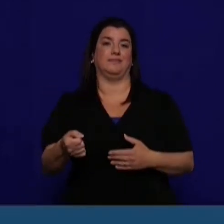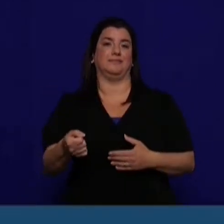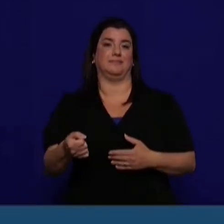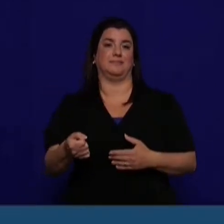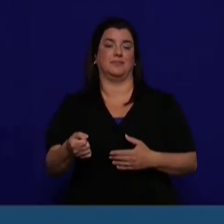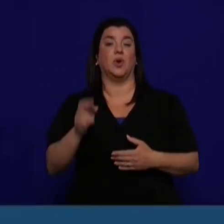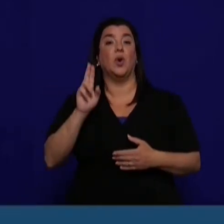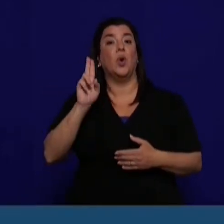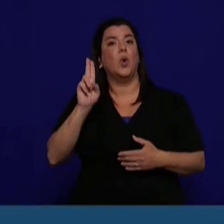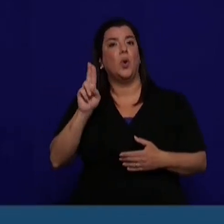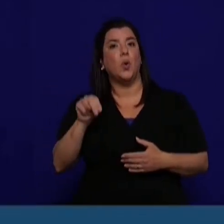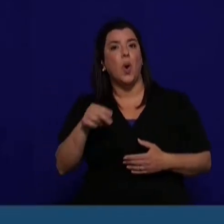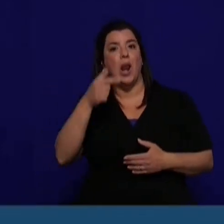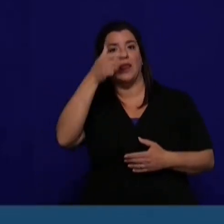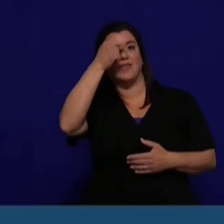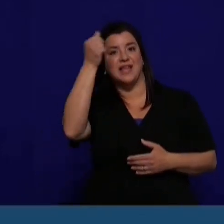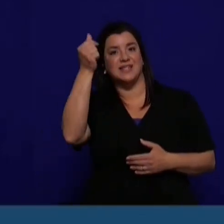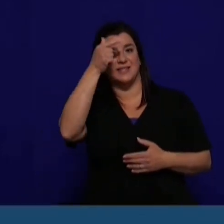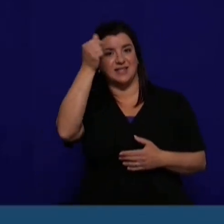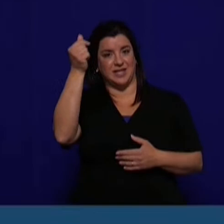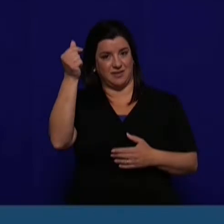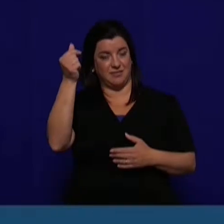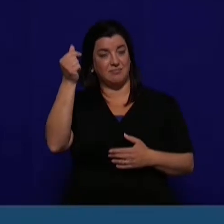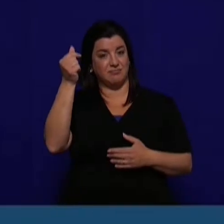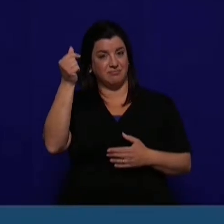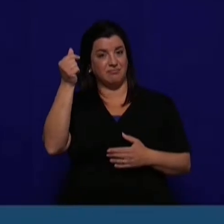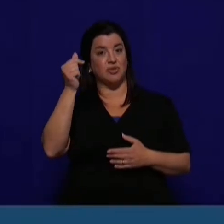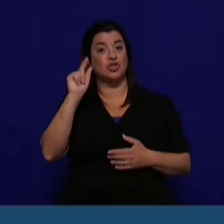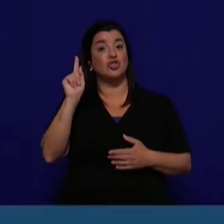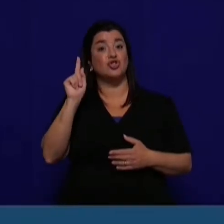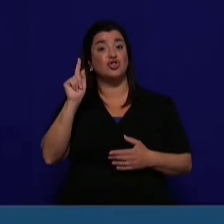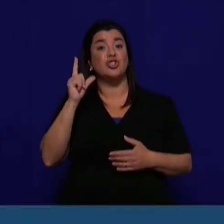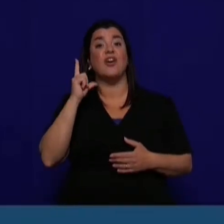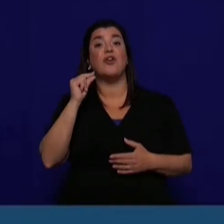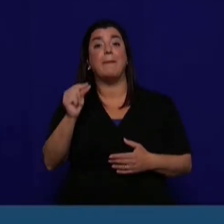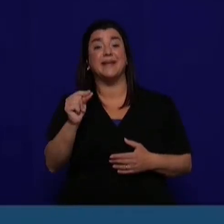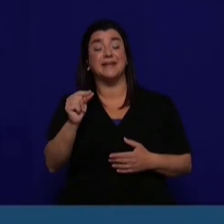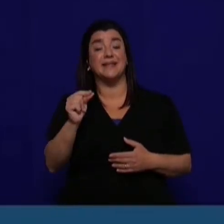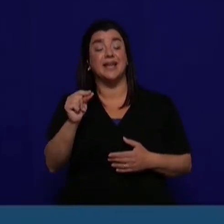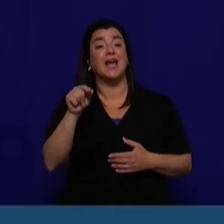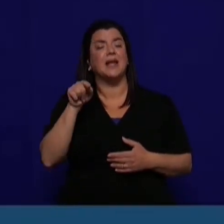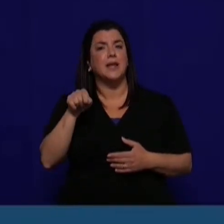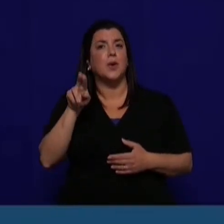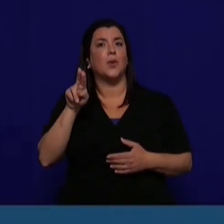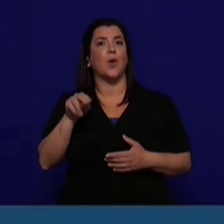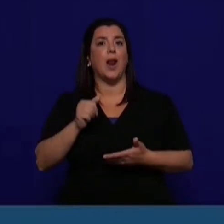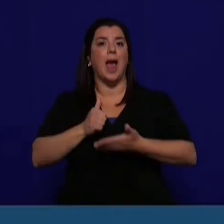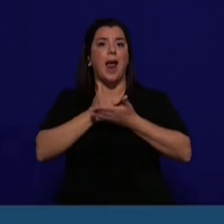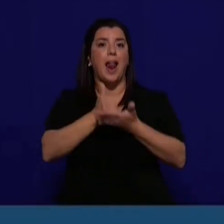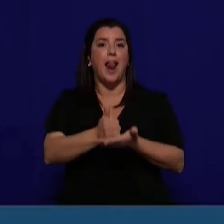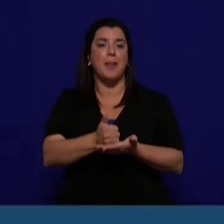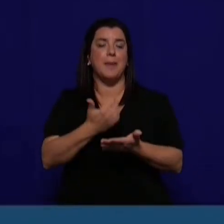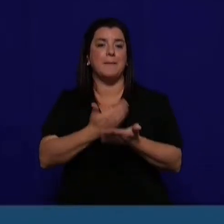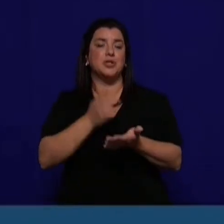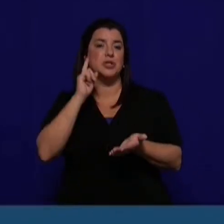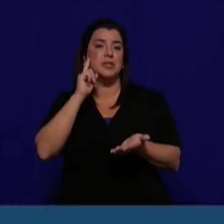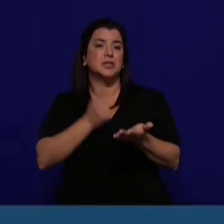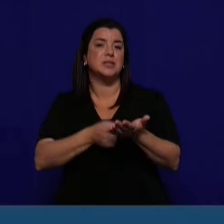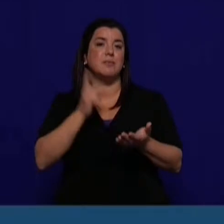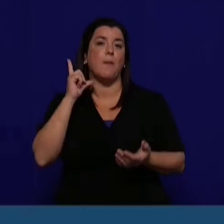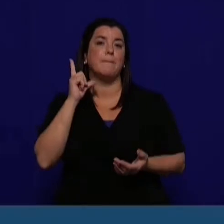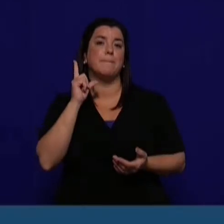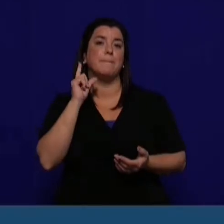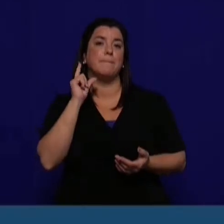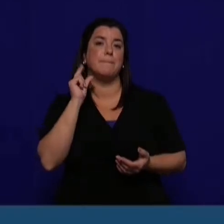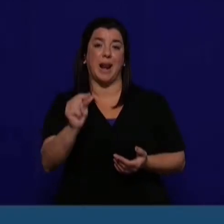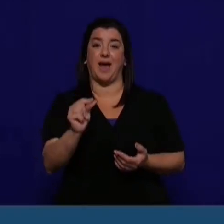il-rapid testing li huwa wkoll test ieħor importanti ħafna rajna li l-ammonti ta' rapid tests li qegħdin isiru